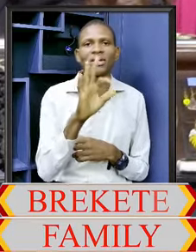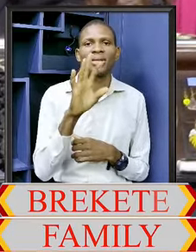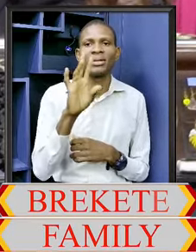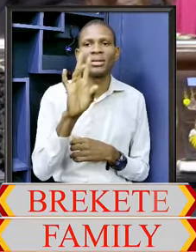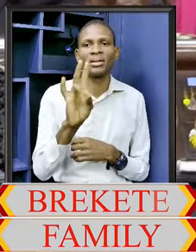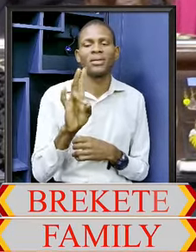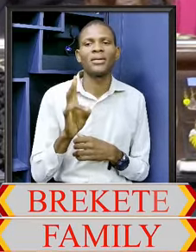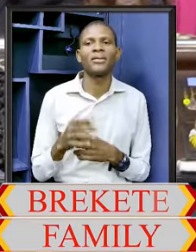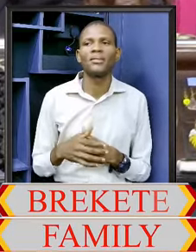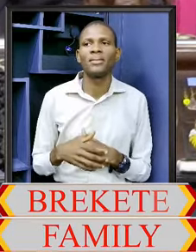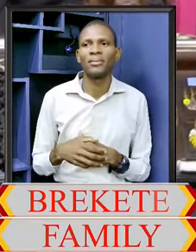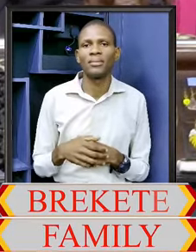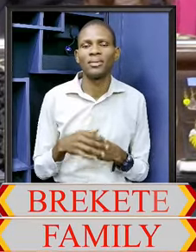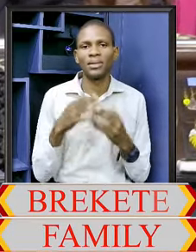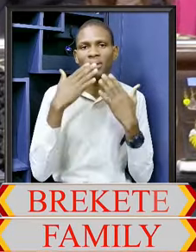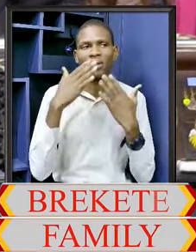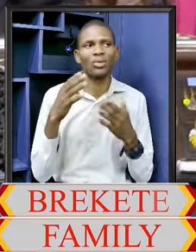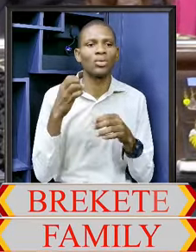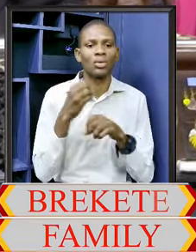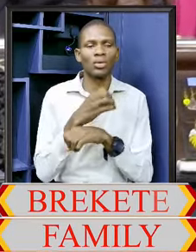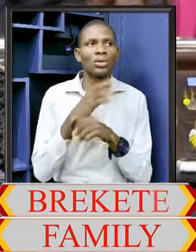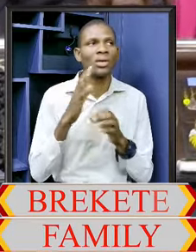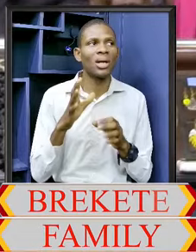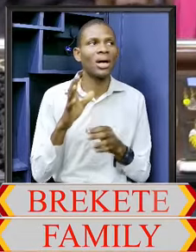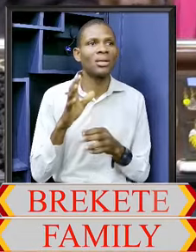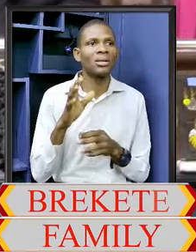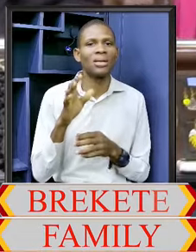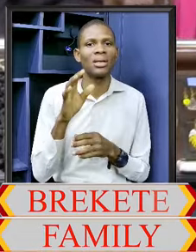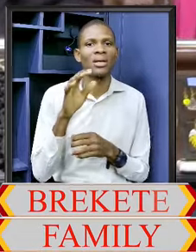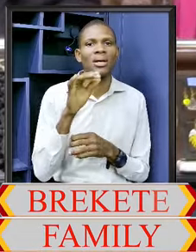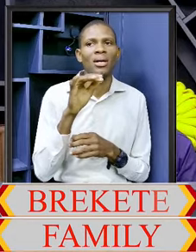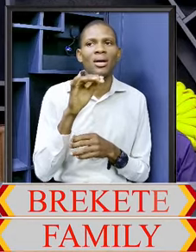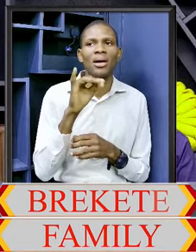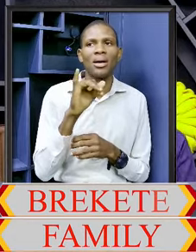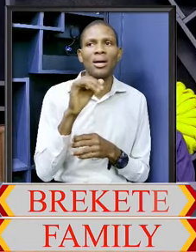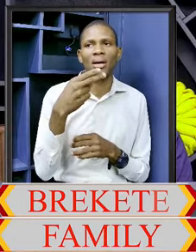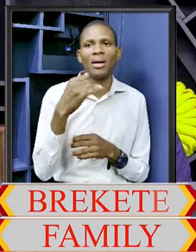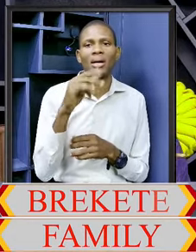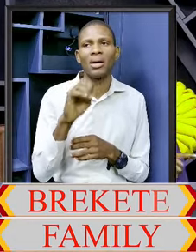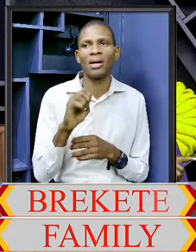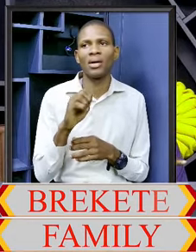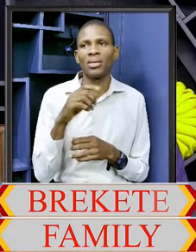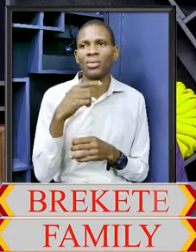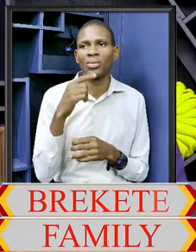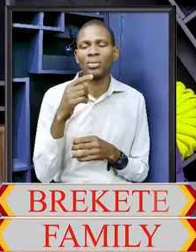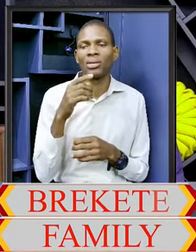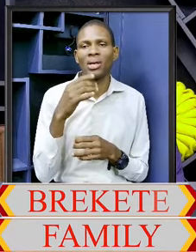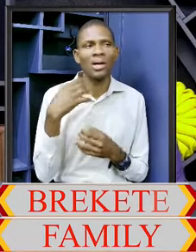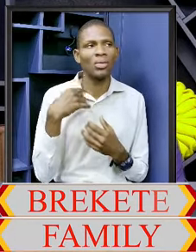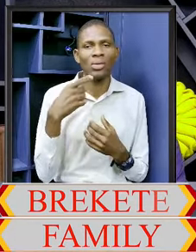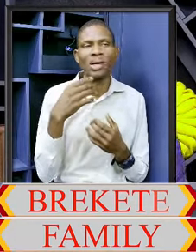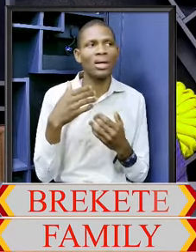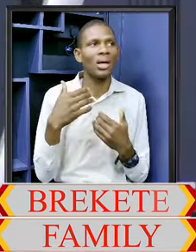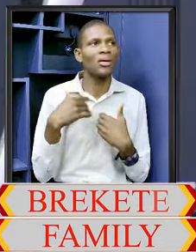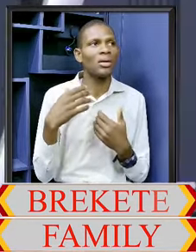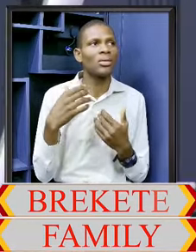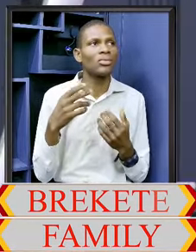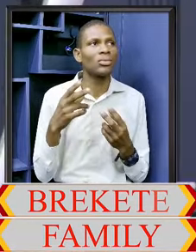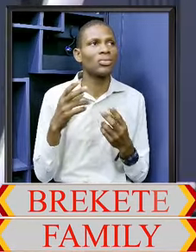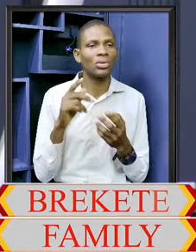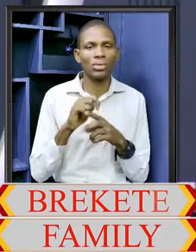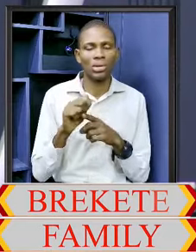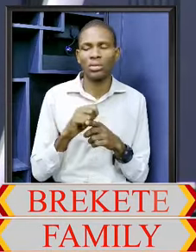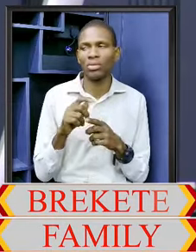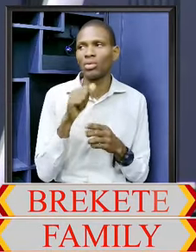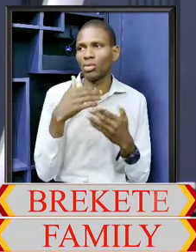3 1 6 3 3 2 9 7. Thank you, consultant. Thank you. Who else get training close? Very close. Not very